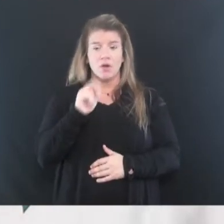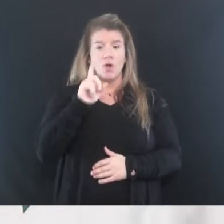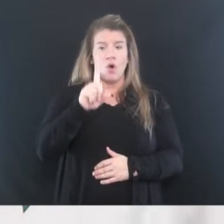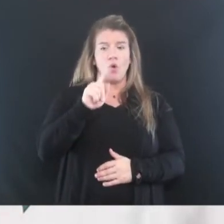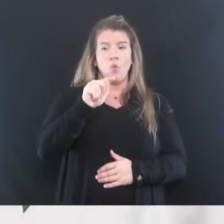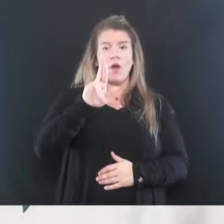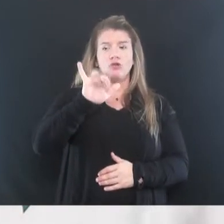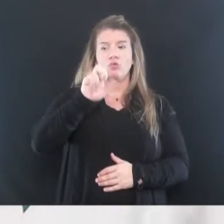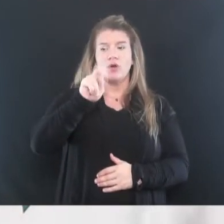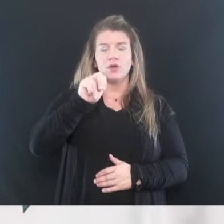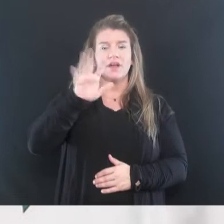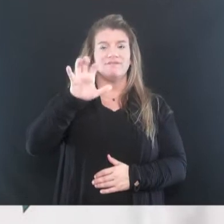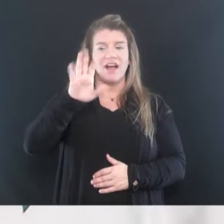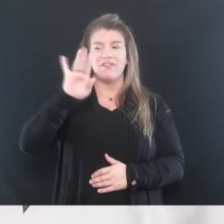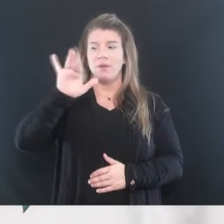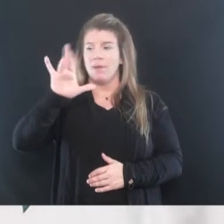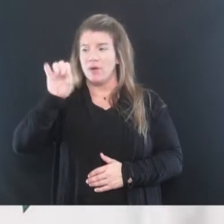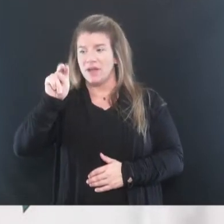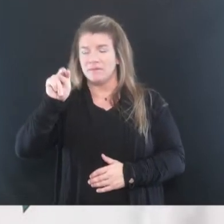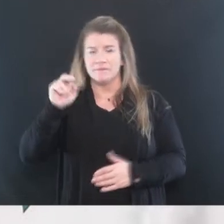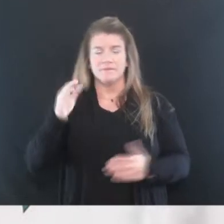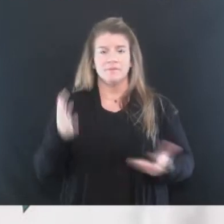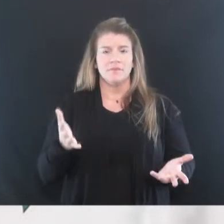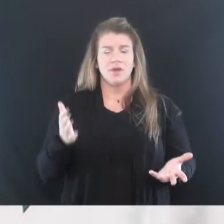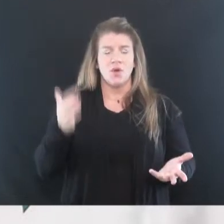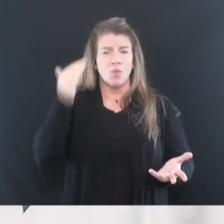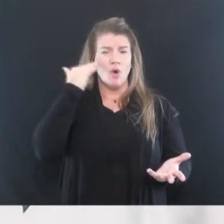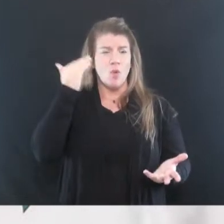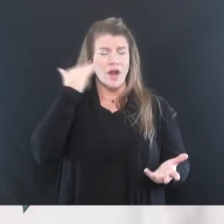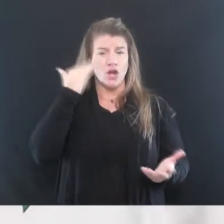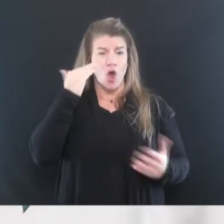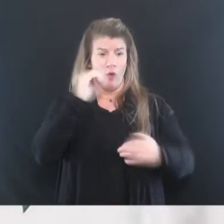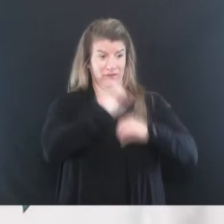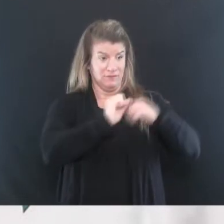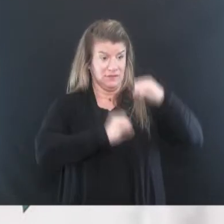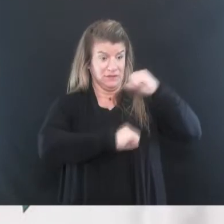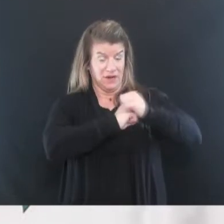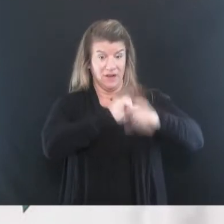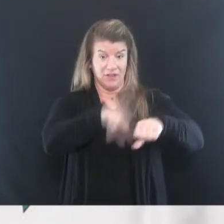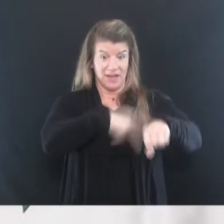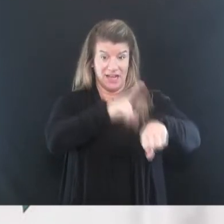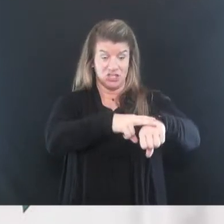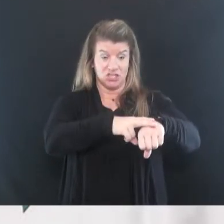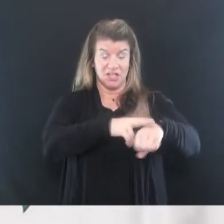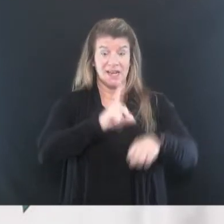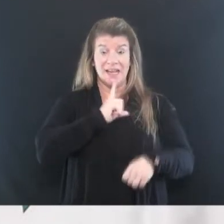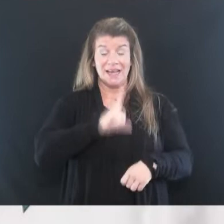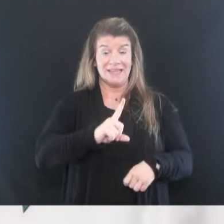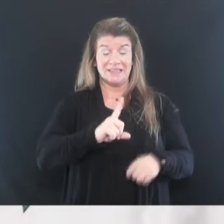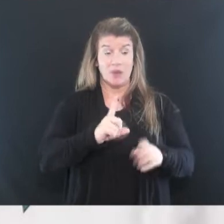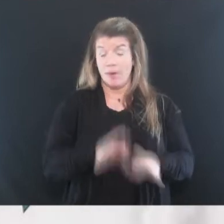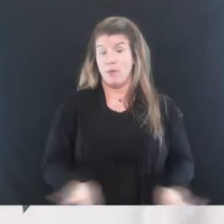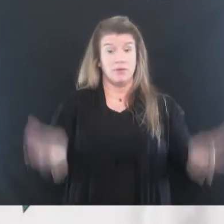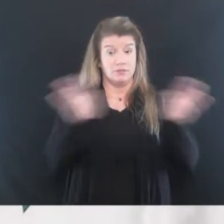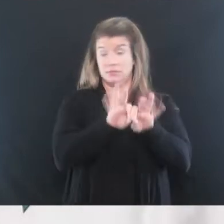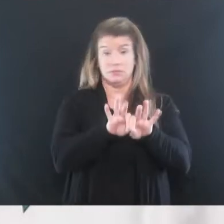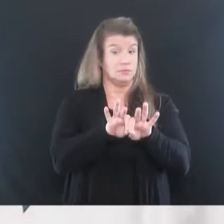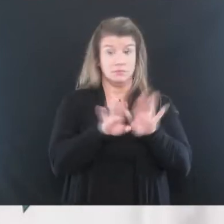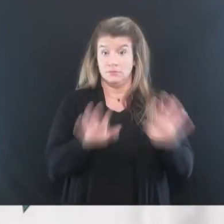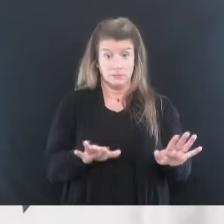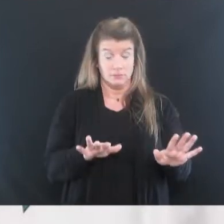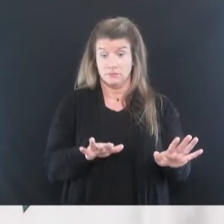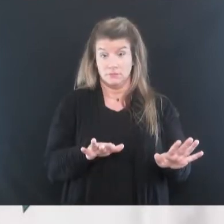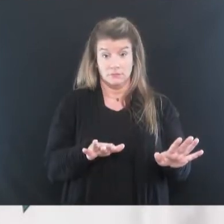trillion. Well, we all know the infrastructure of our nation is so important, it's unbelievable. It